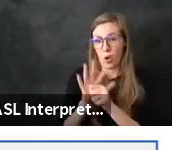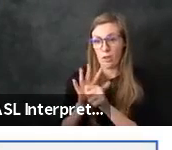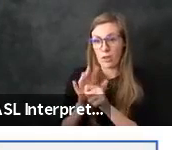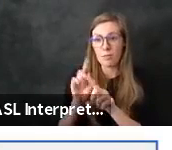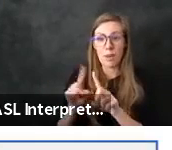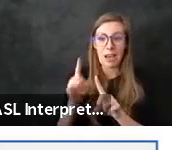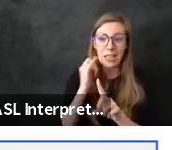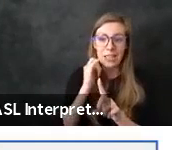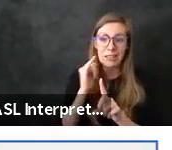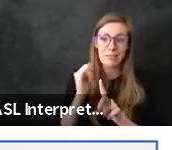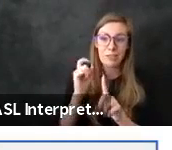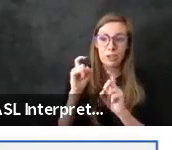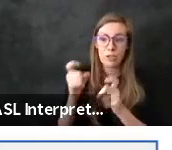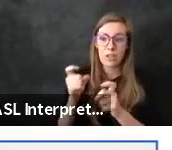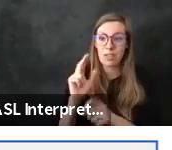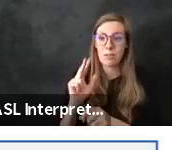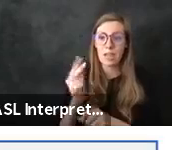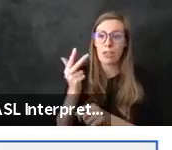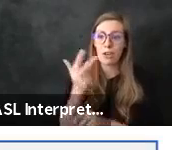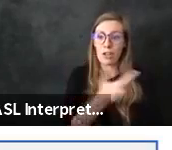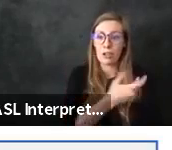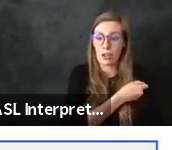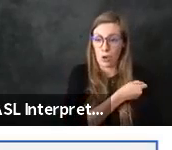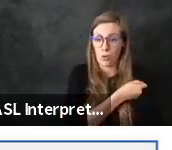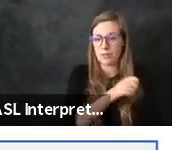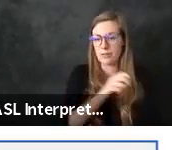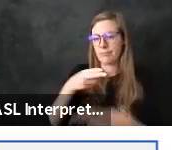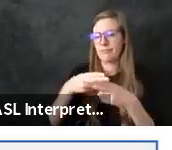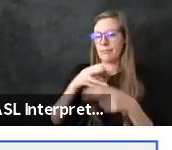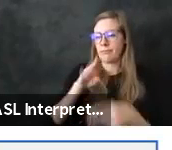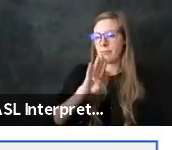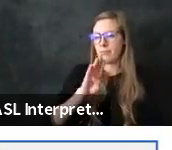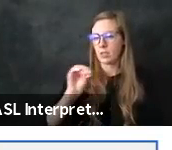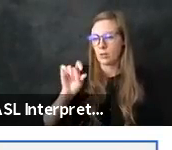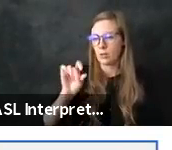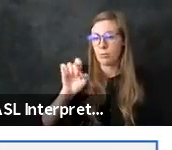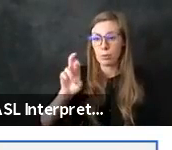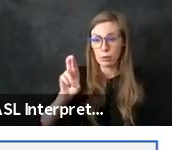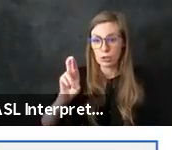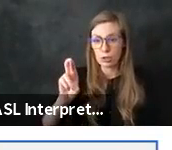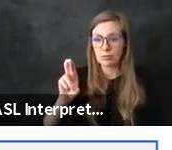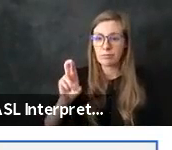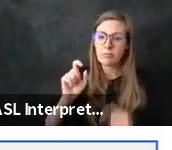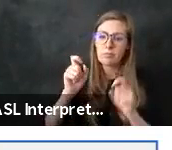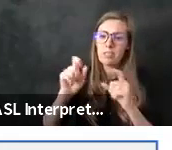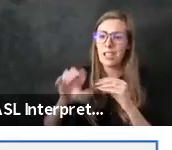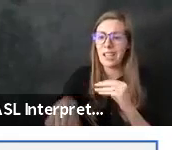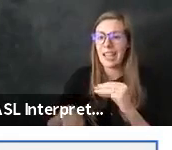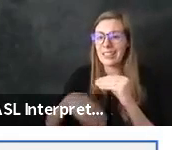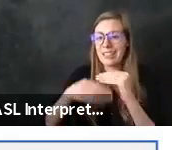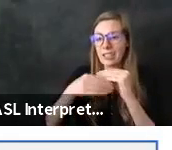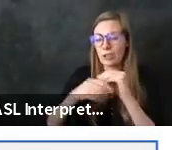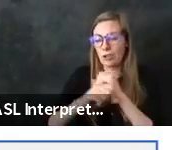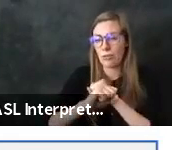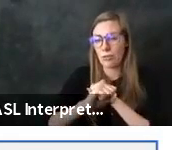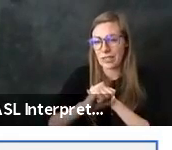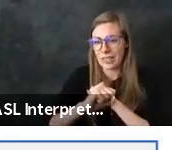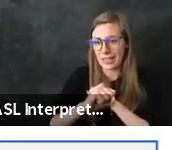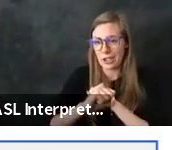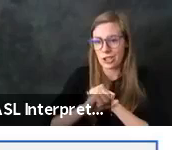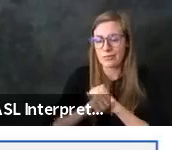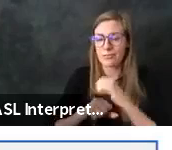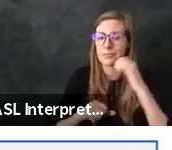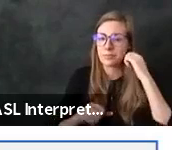third dose, an additional 50% or so, somewhere between 30 to 50%,